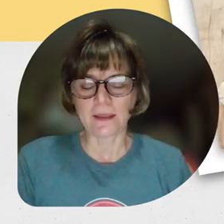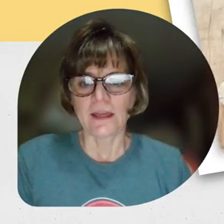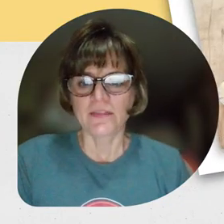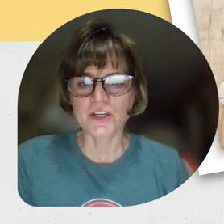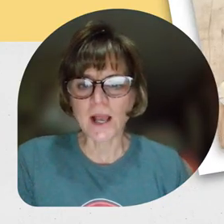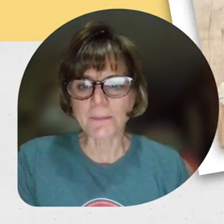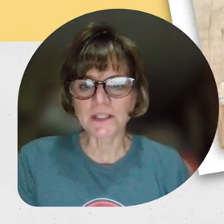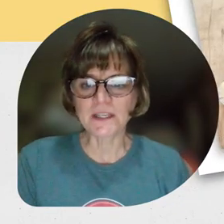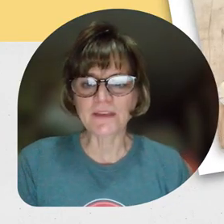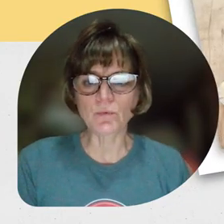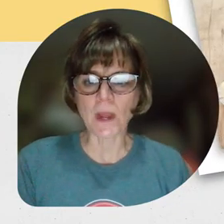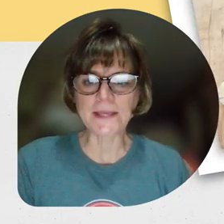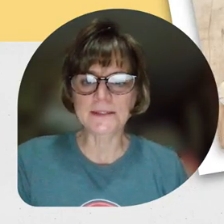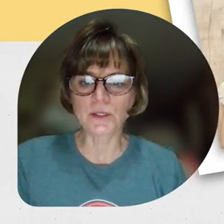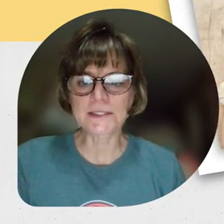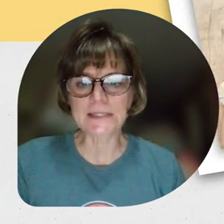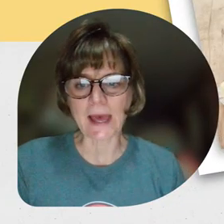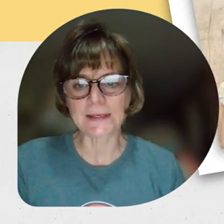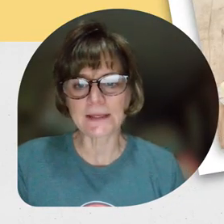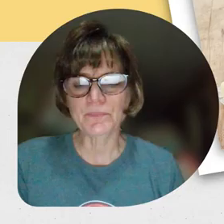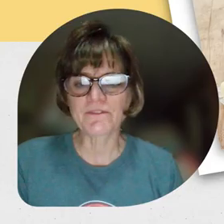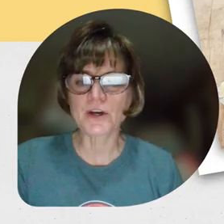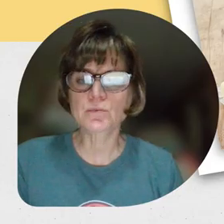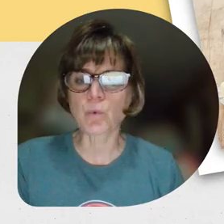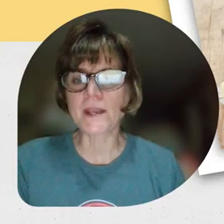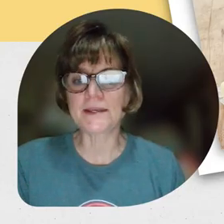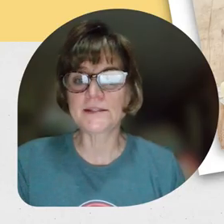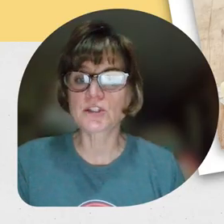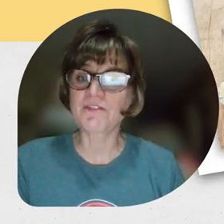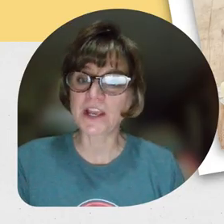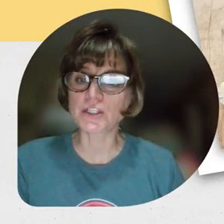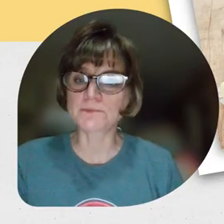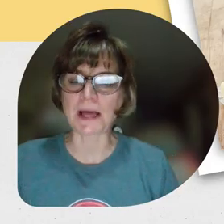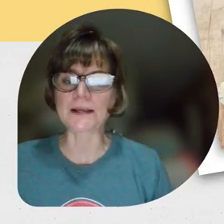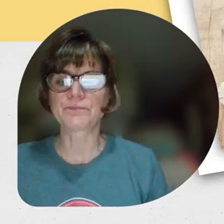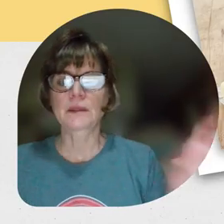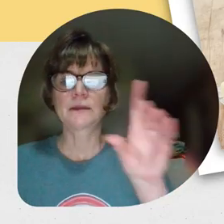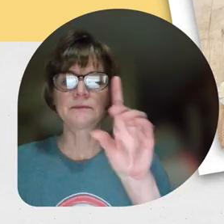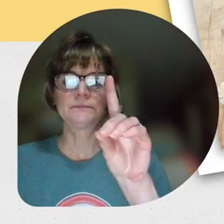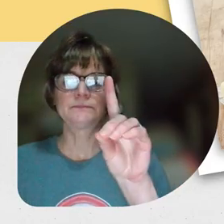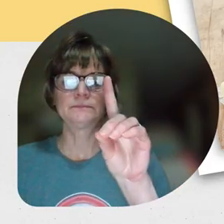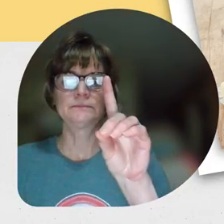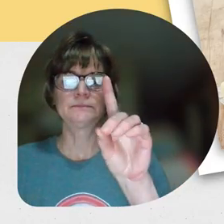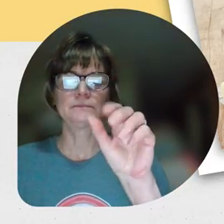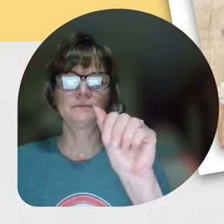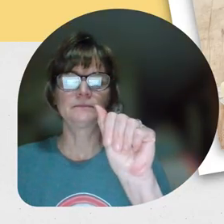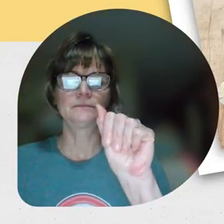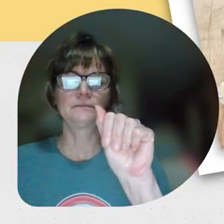Dairy. There's a couple of different ways that you can sign it. The first one is to fingerspell it.